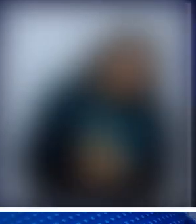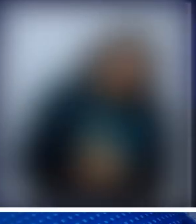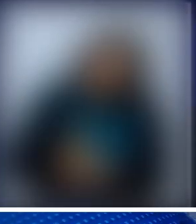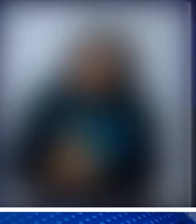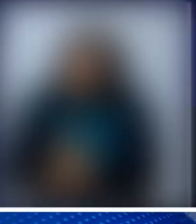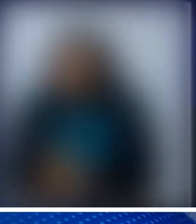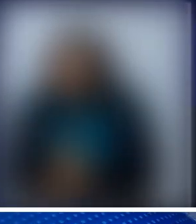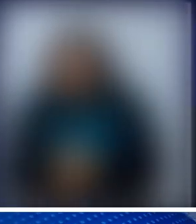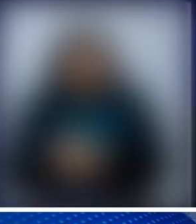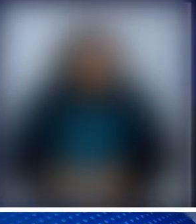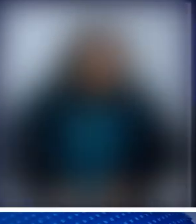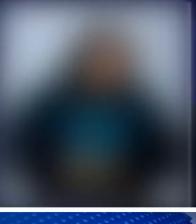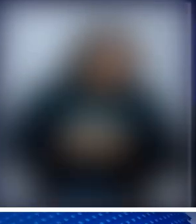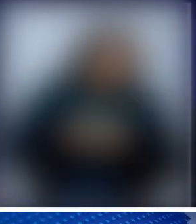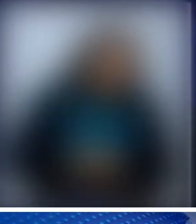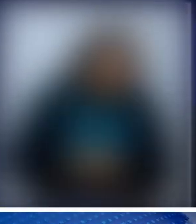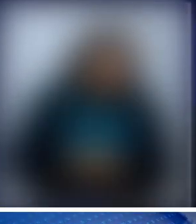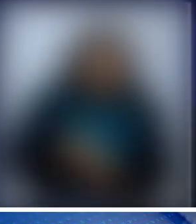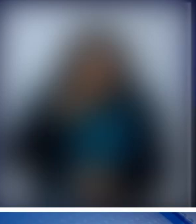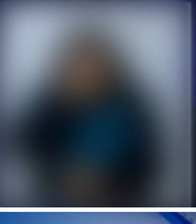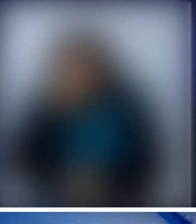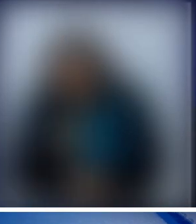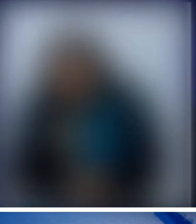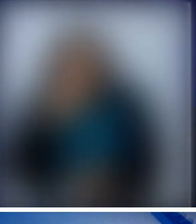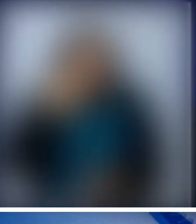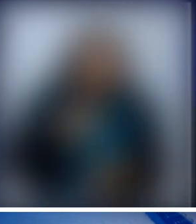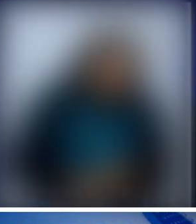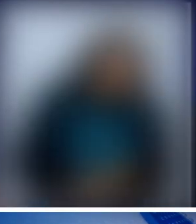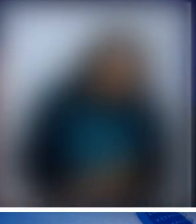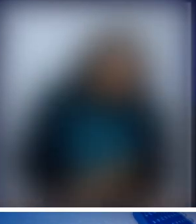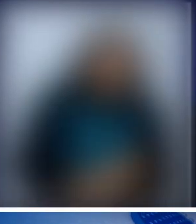flushing toilet in their household, bucket toilets,